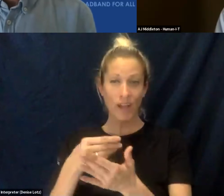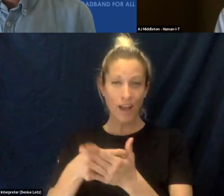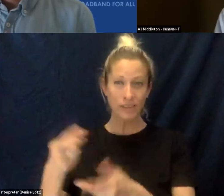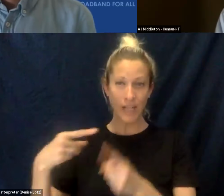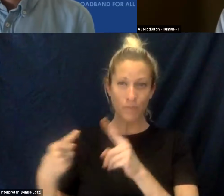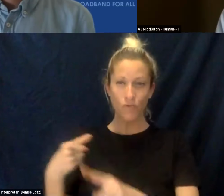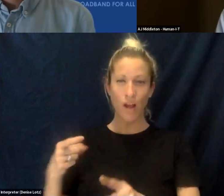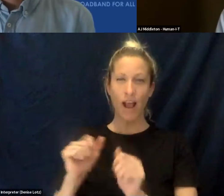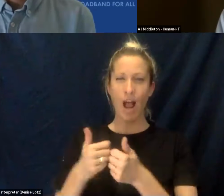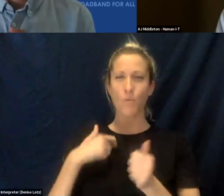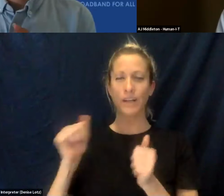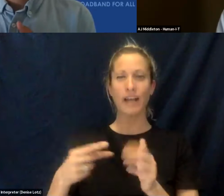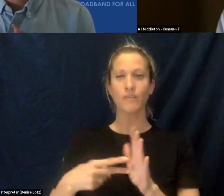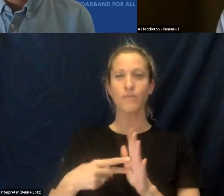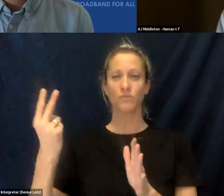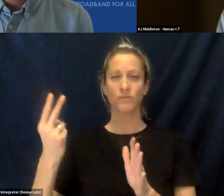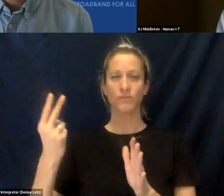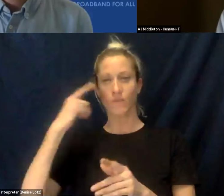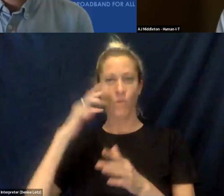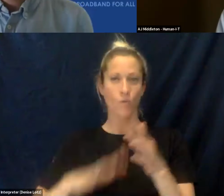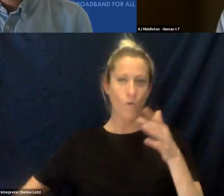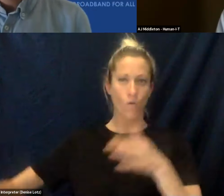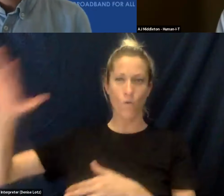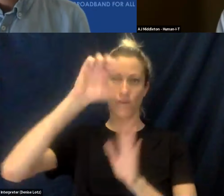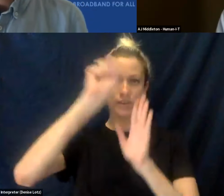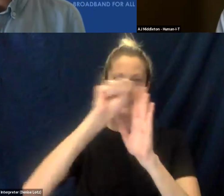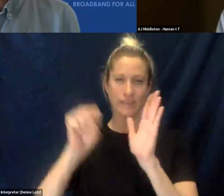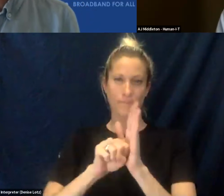we replicate this right across the state?